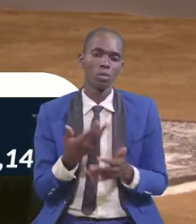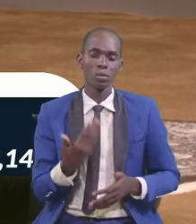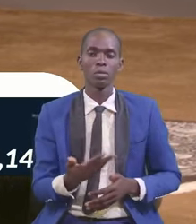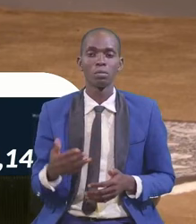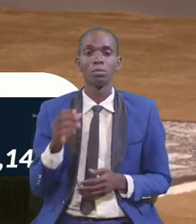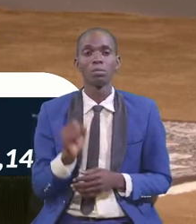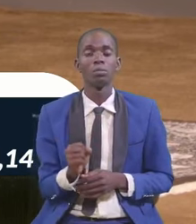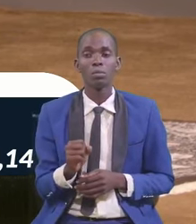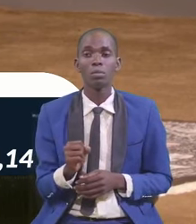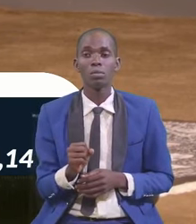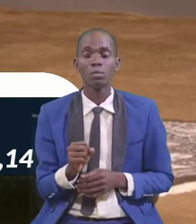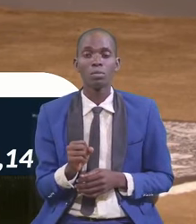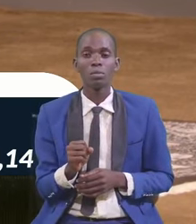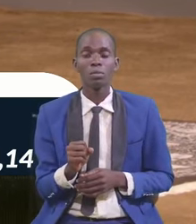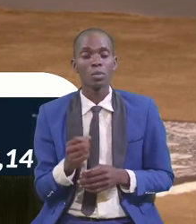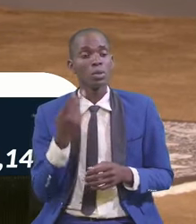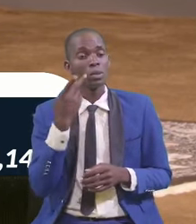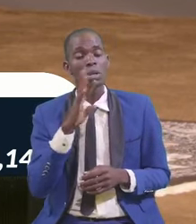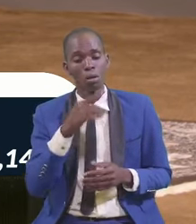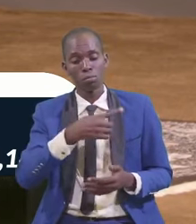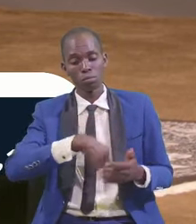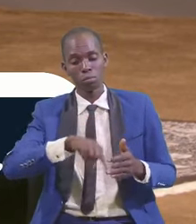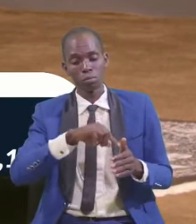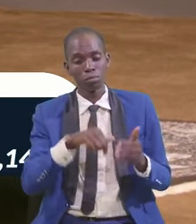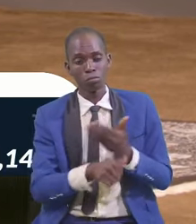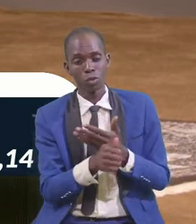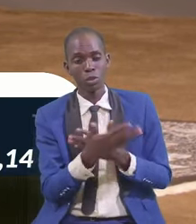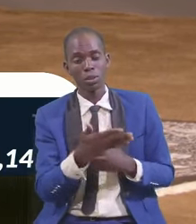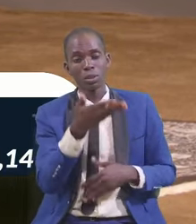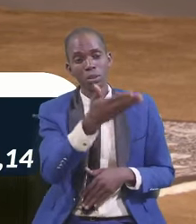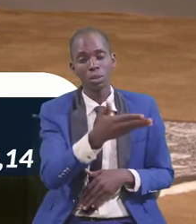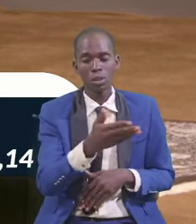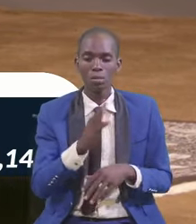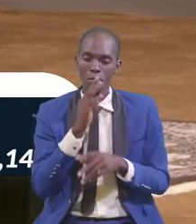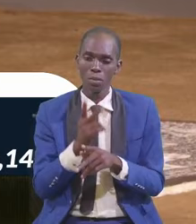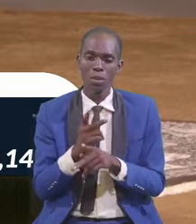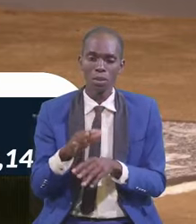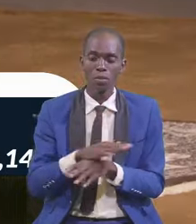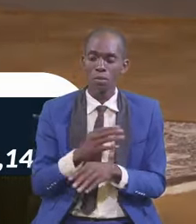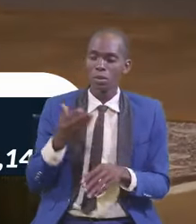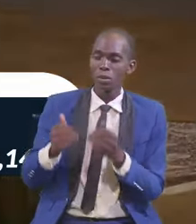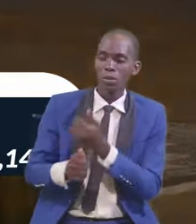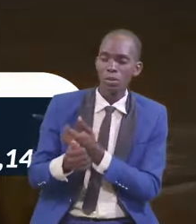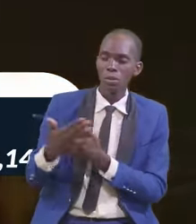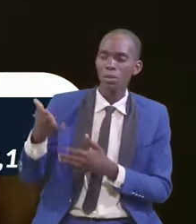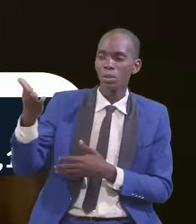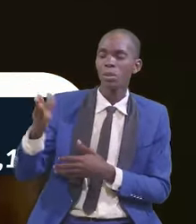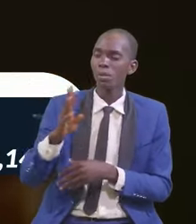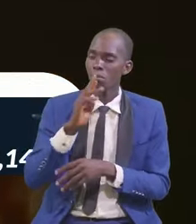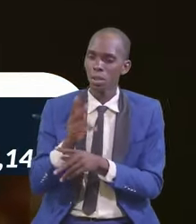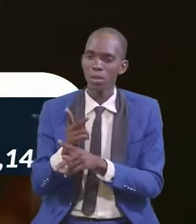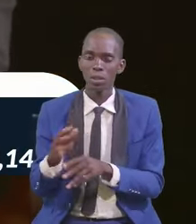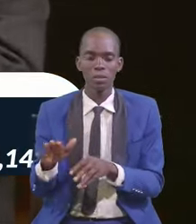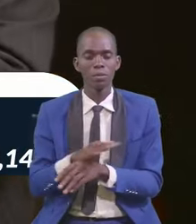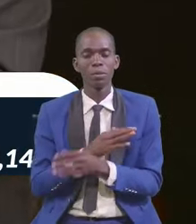things Pete Falls there watch thou in all things and Pete holds there watch thou in all things a